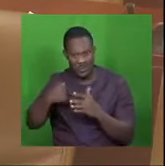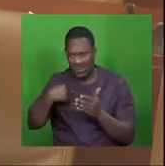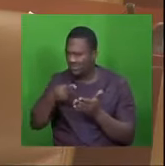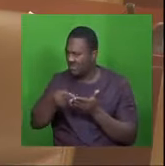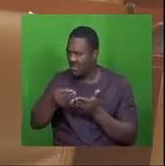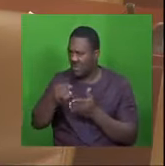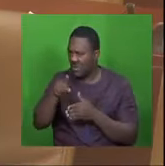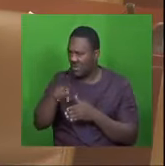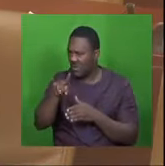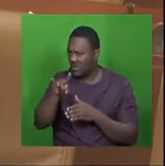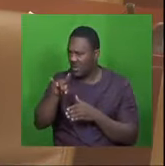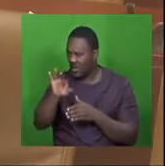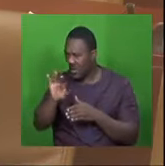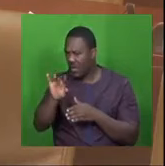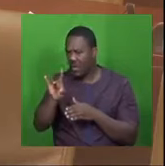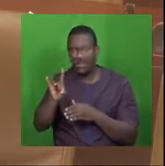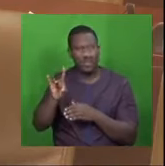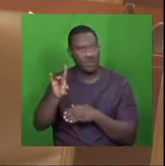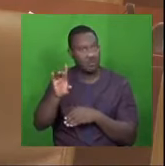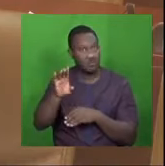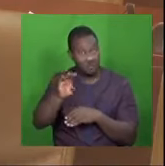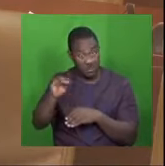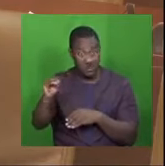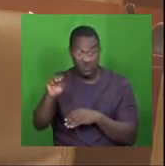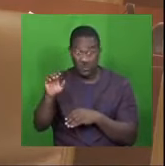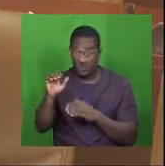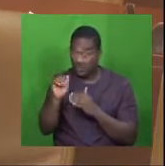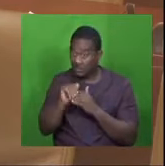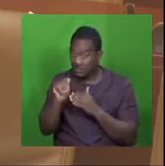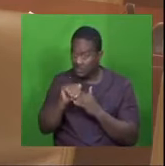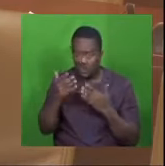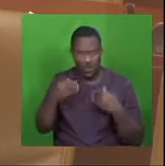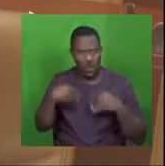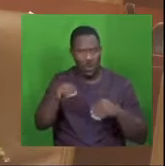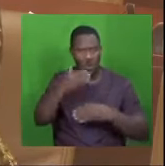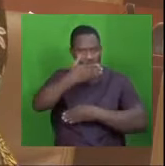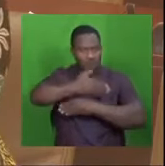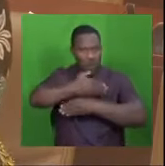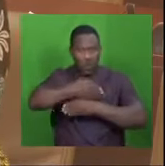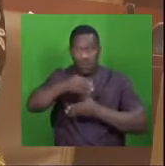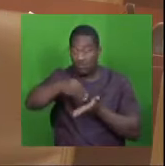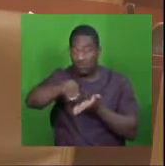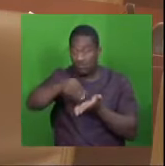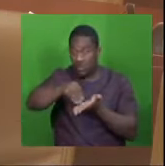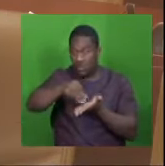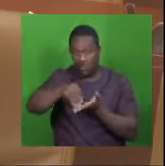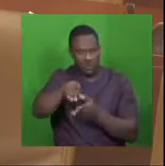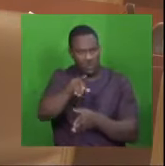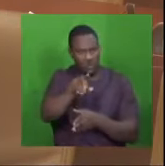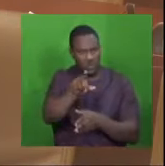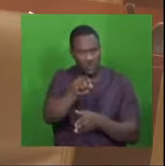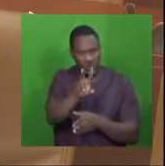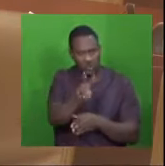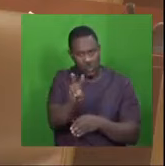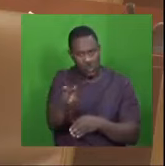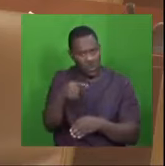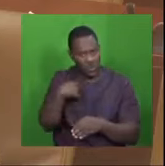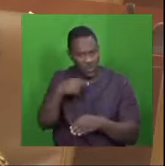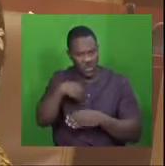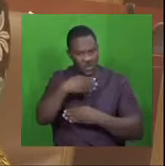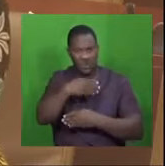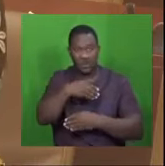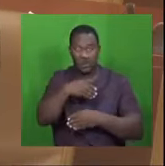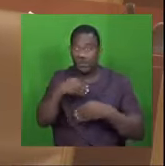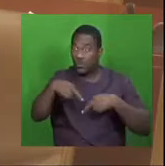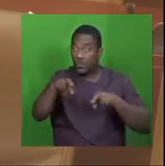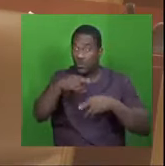cedis. And Mr. Speaker, again, let me put the road tolls in perspective. In 2022, when we said that we were abolishing road